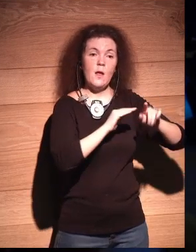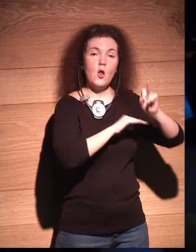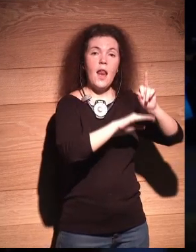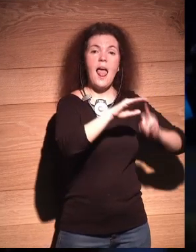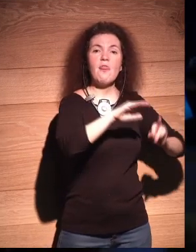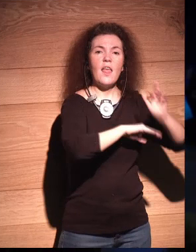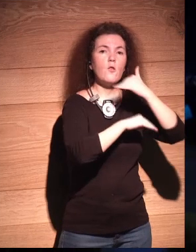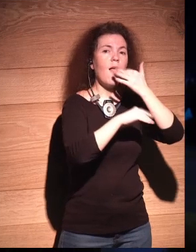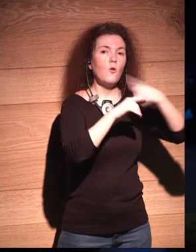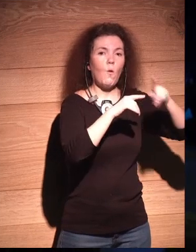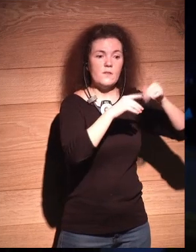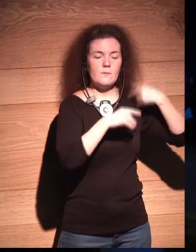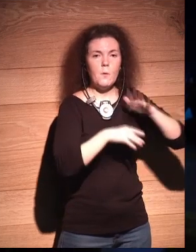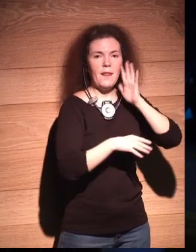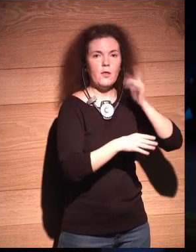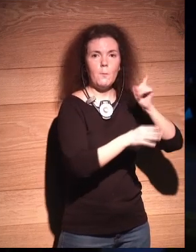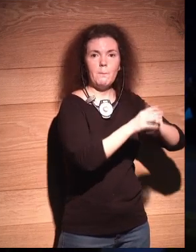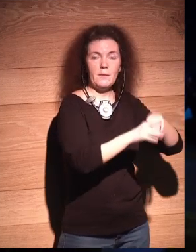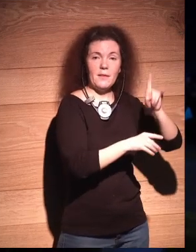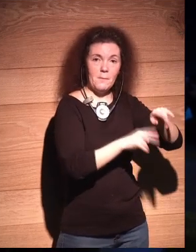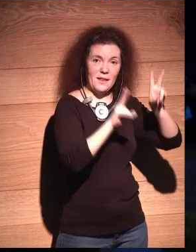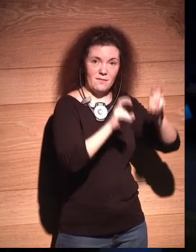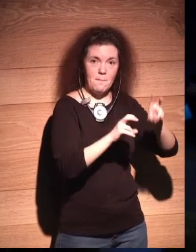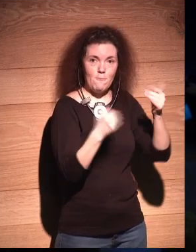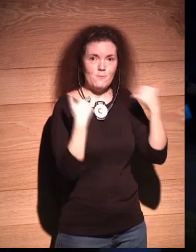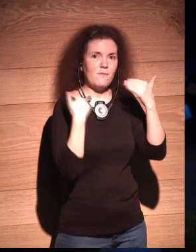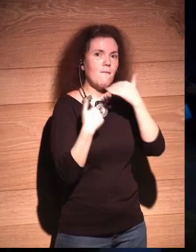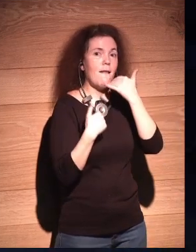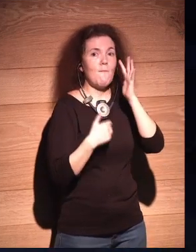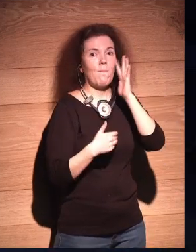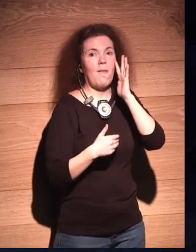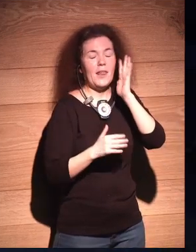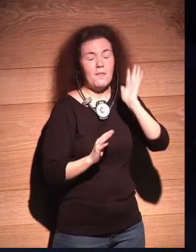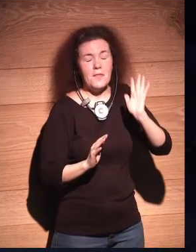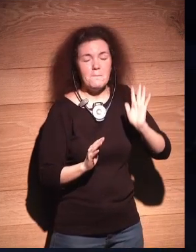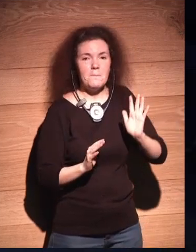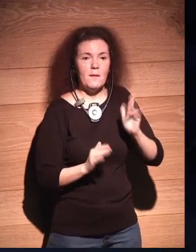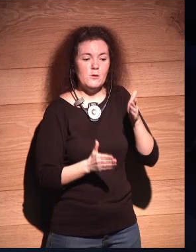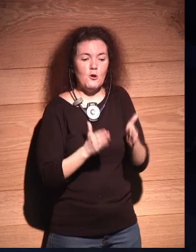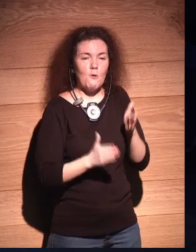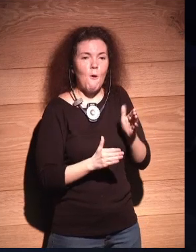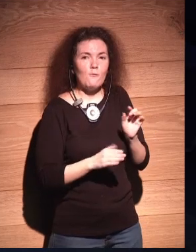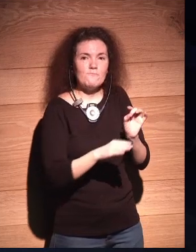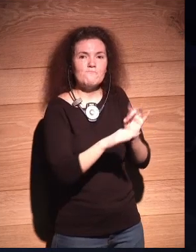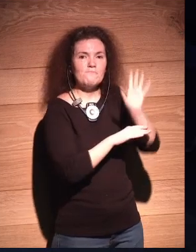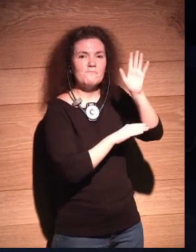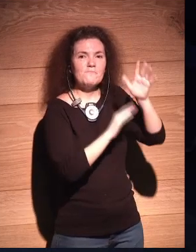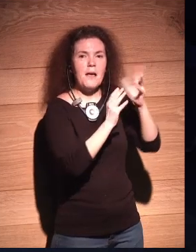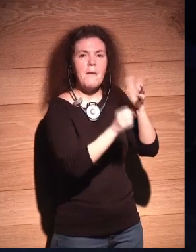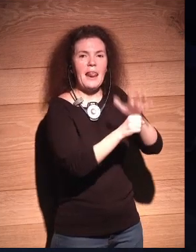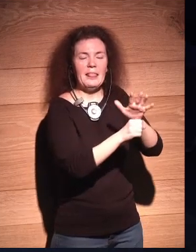this. We were sending these little robots, Spirit and